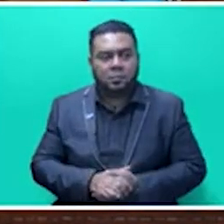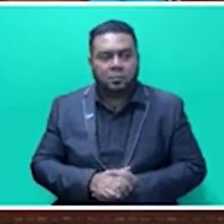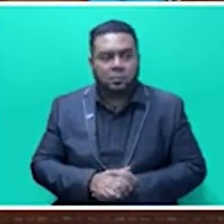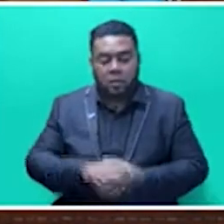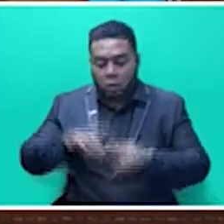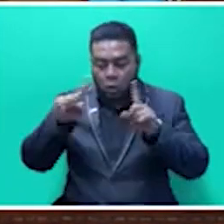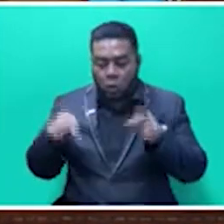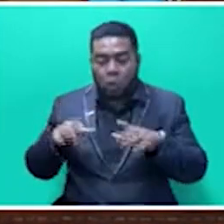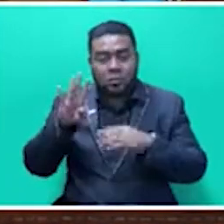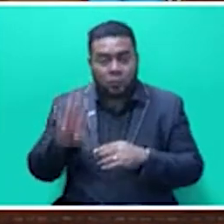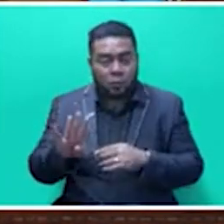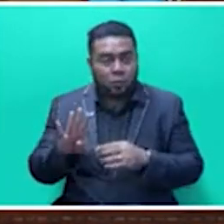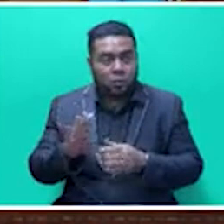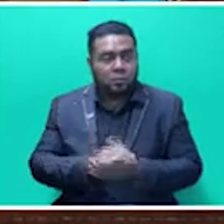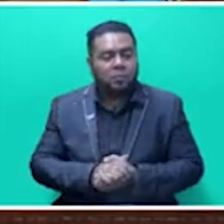Clause 4, Honourable Members.